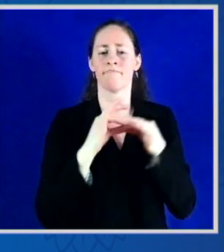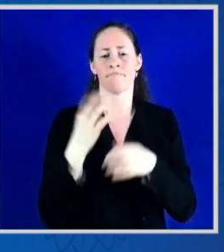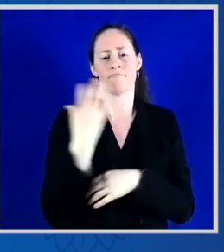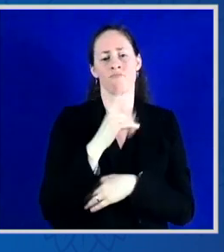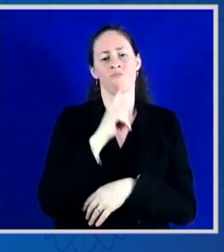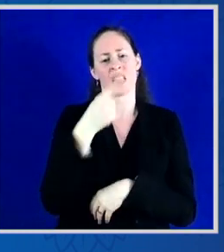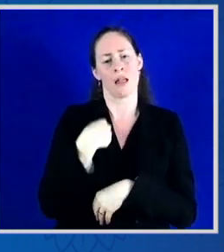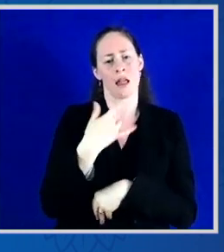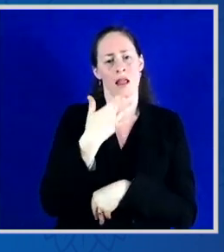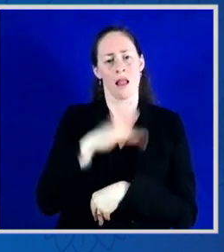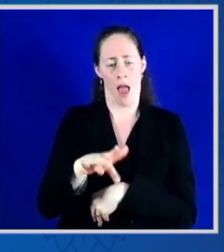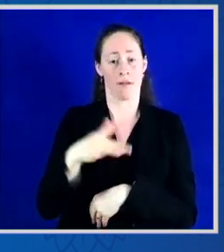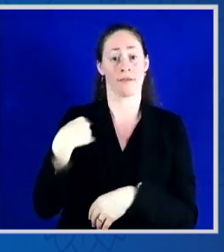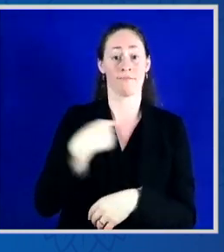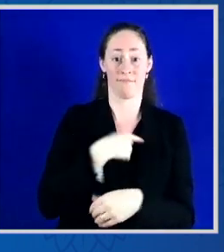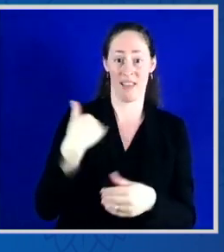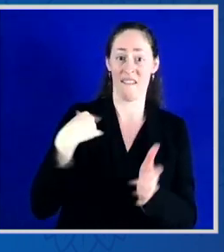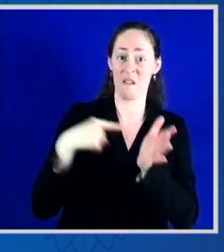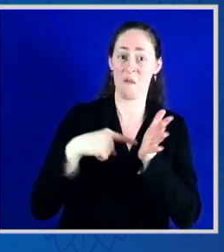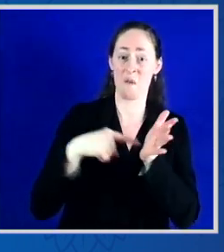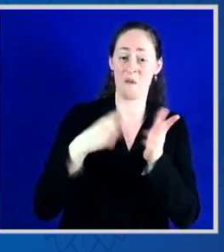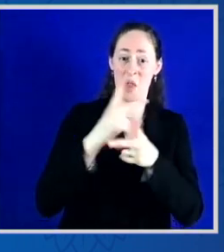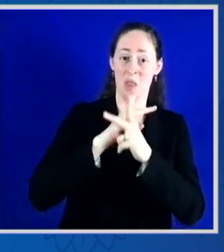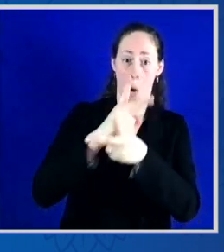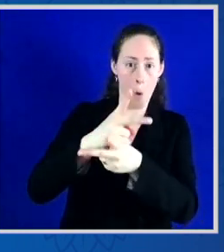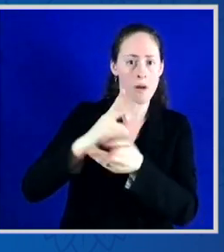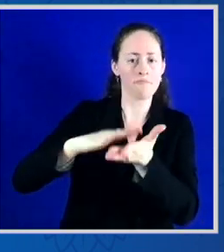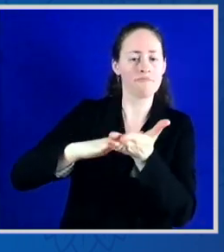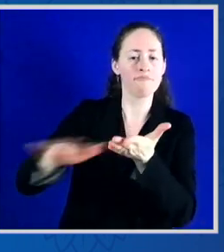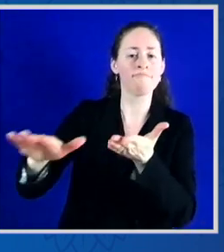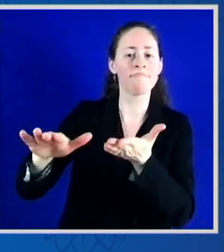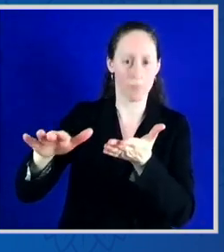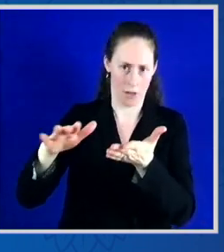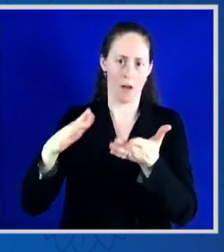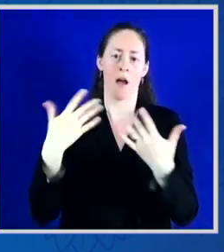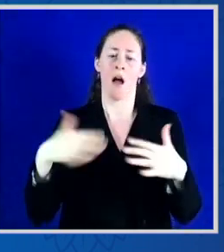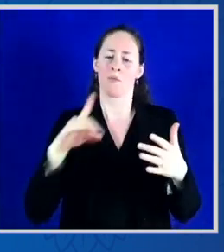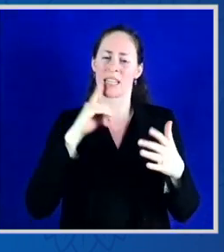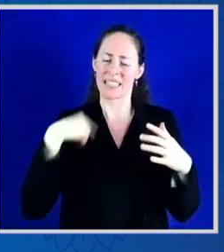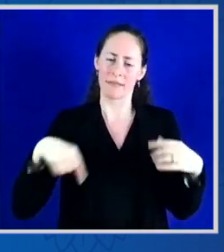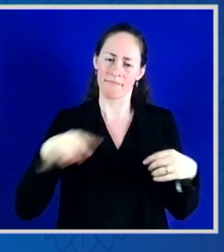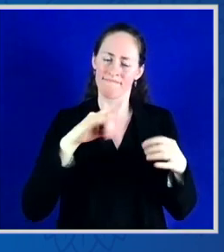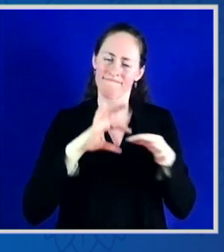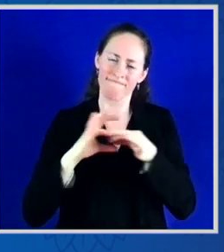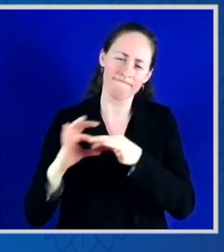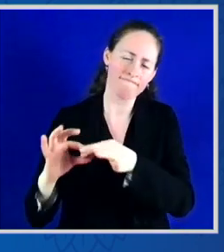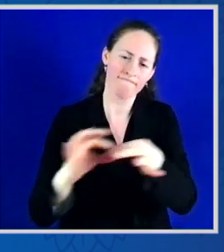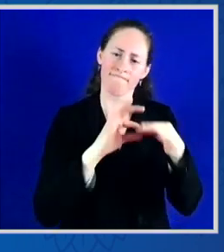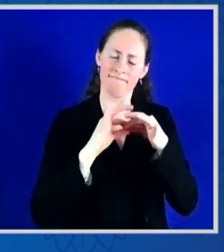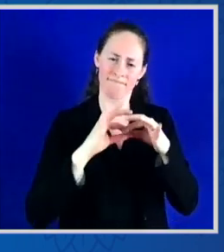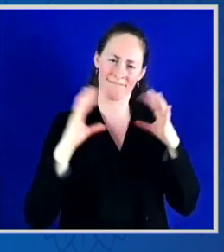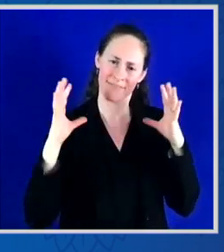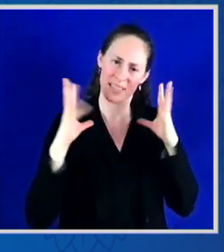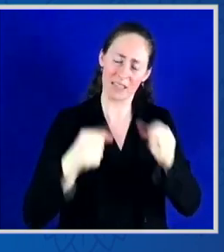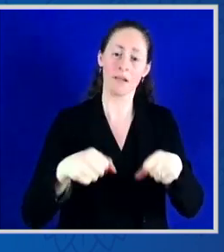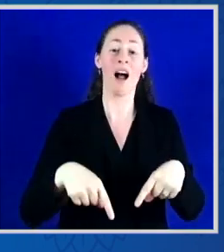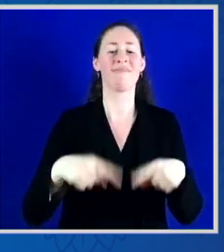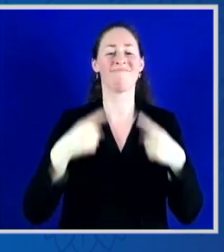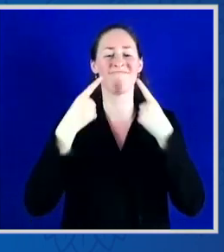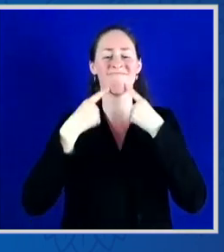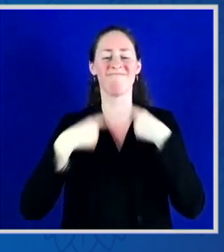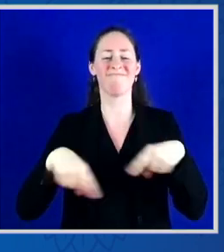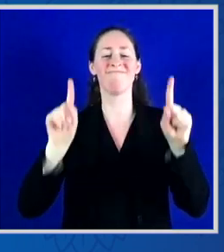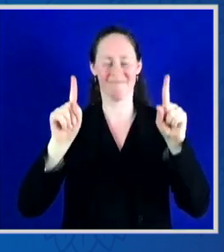an all-hands-on-deck approach, thinking outside of the box, and it worked. I can tell you firsthand that this